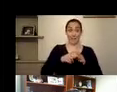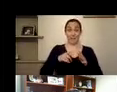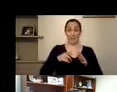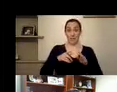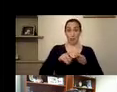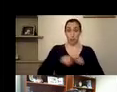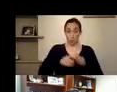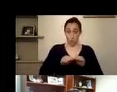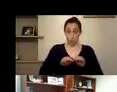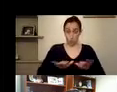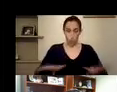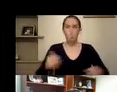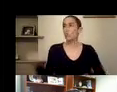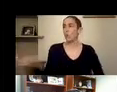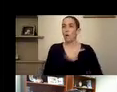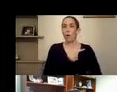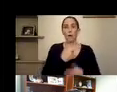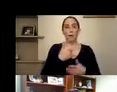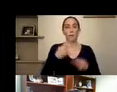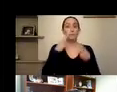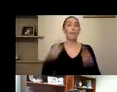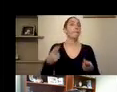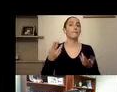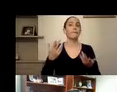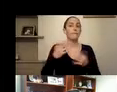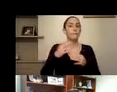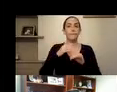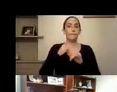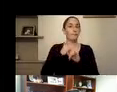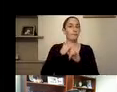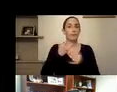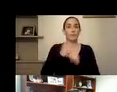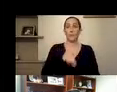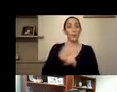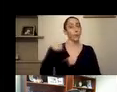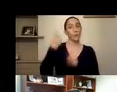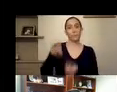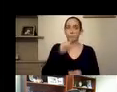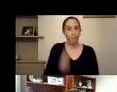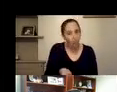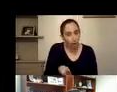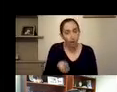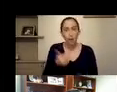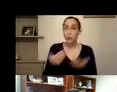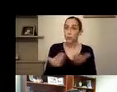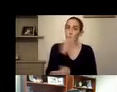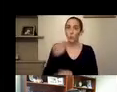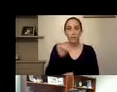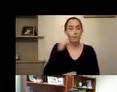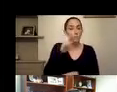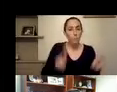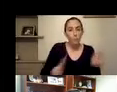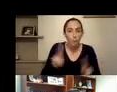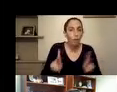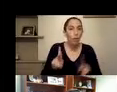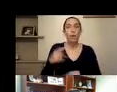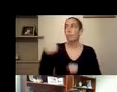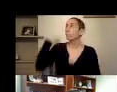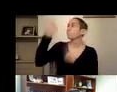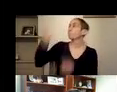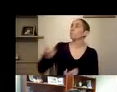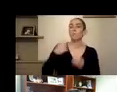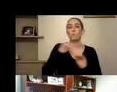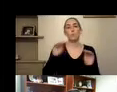brand new pathogen to brand new infection to human populations. None of us have any